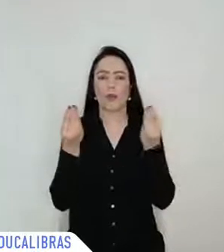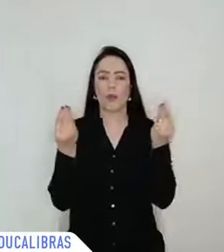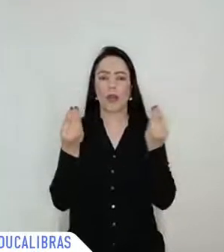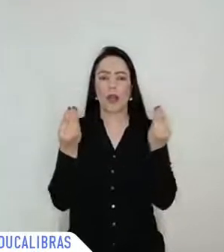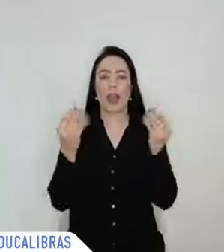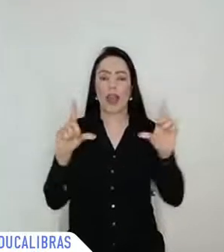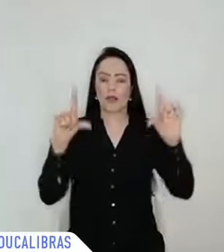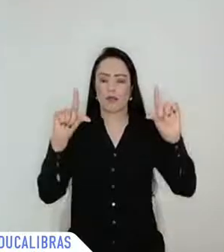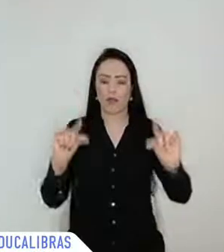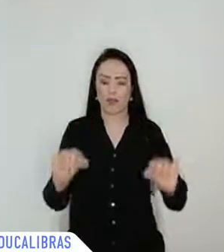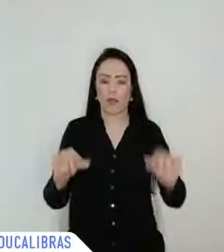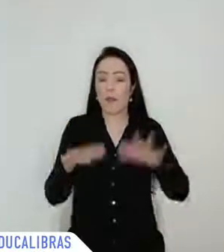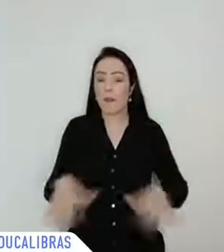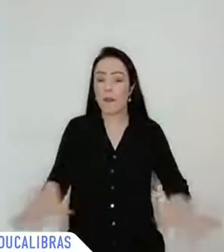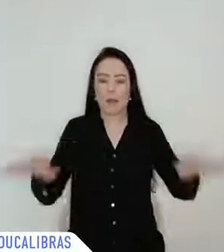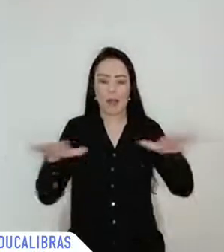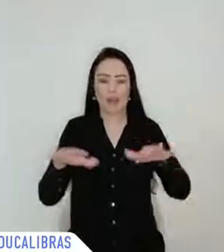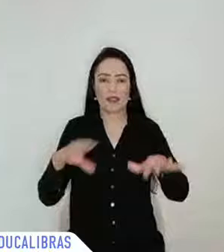space phenomenon